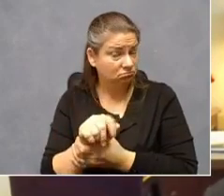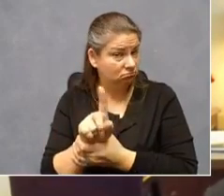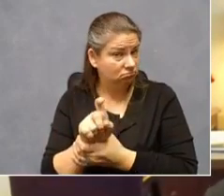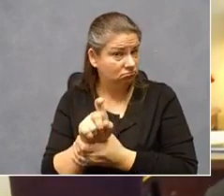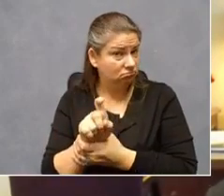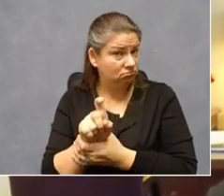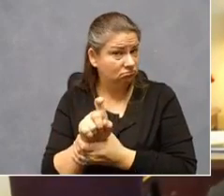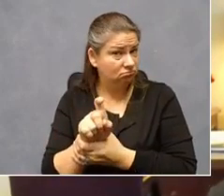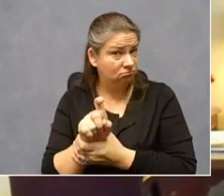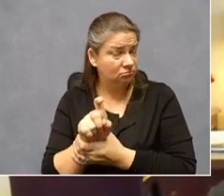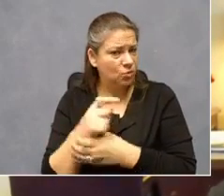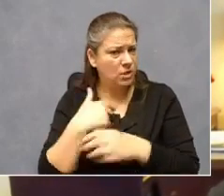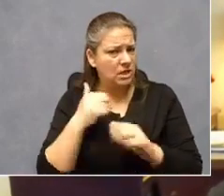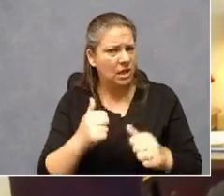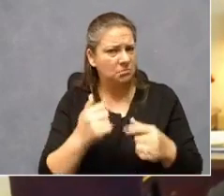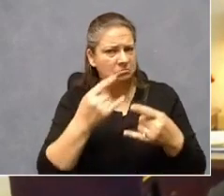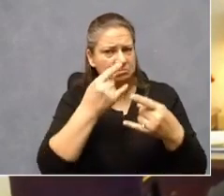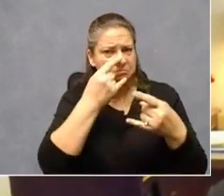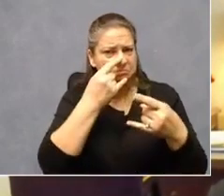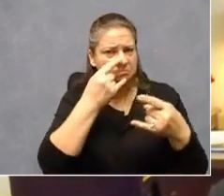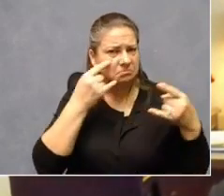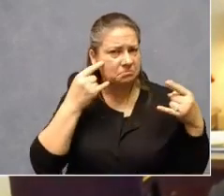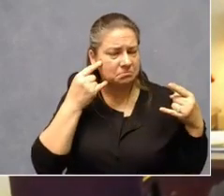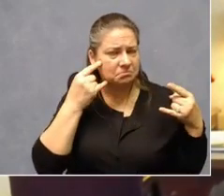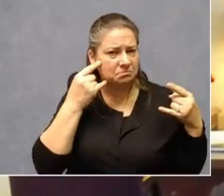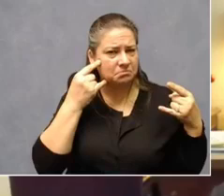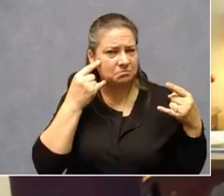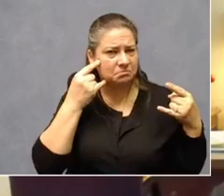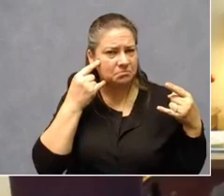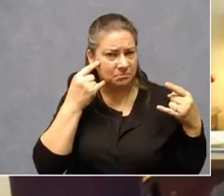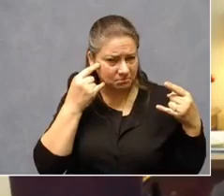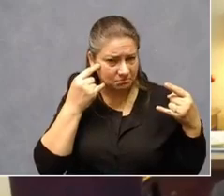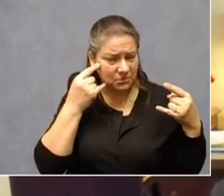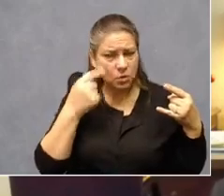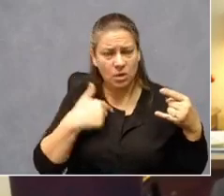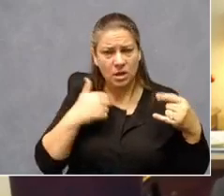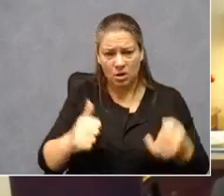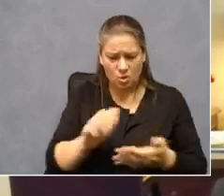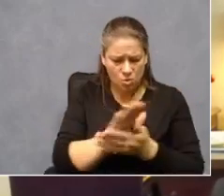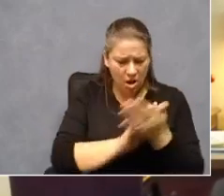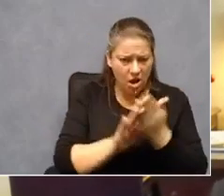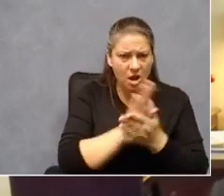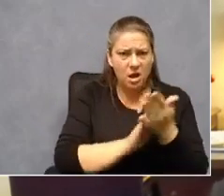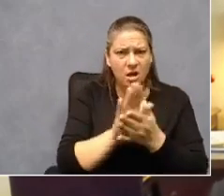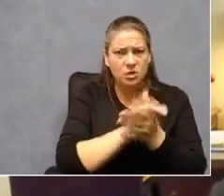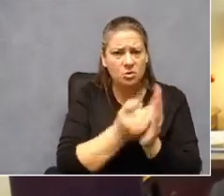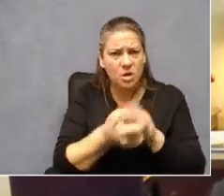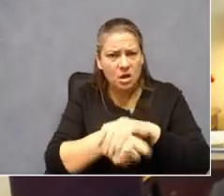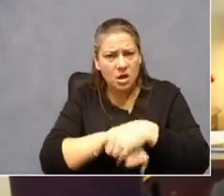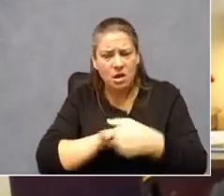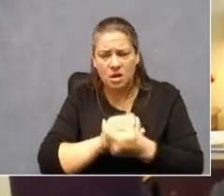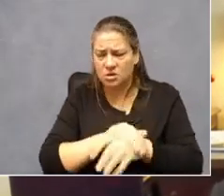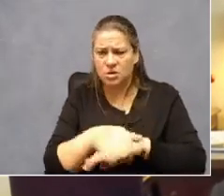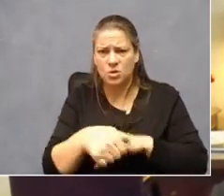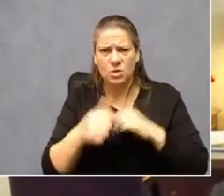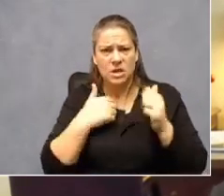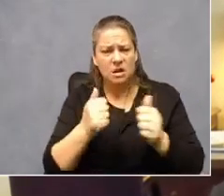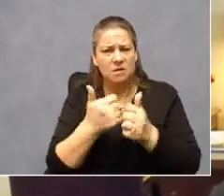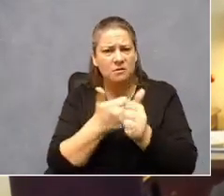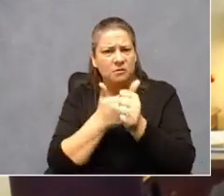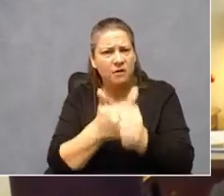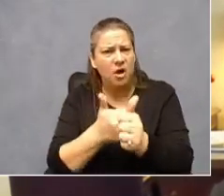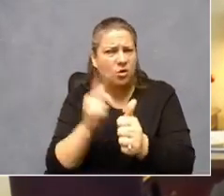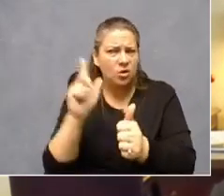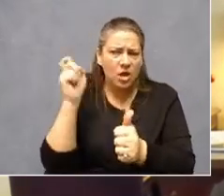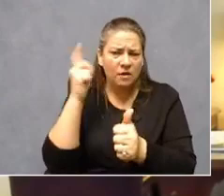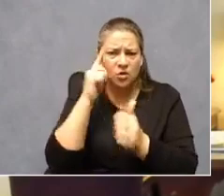We can wear one of these. We can wash our hands. We can observe the guidelines that the governor talked